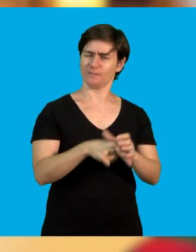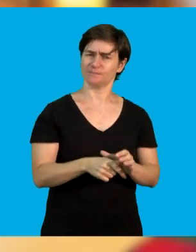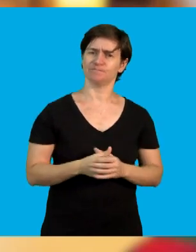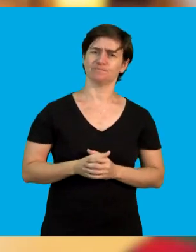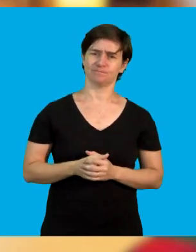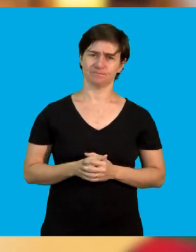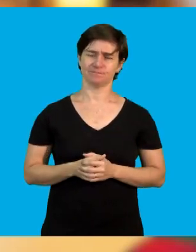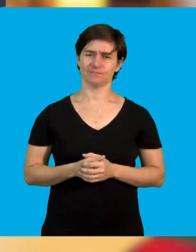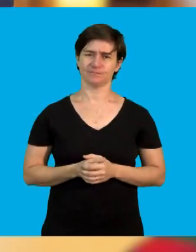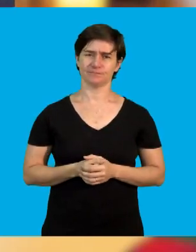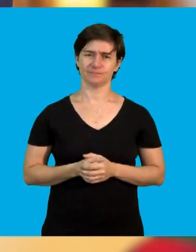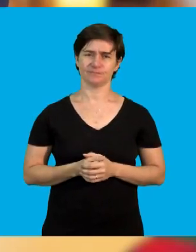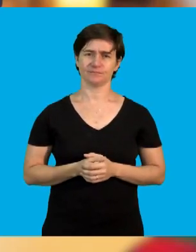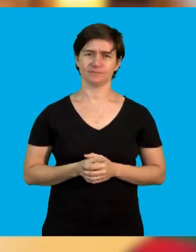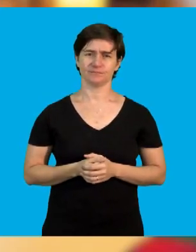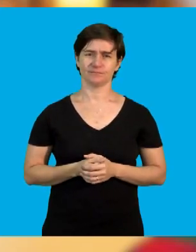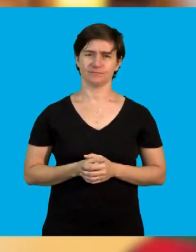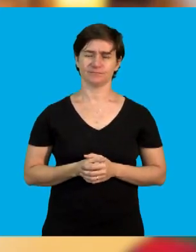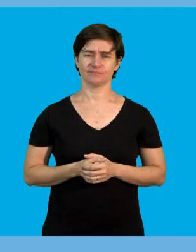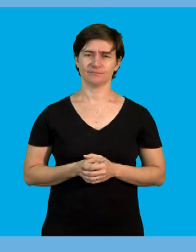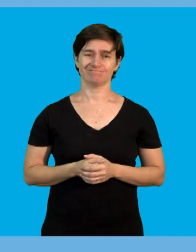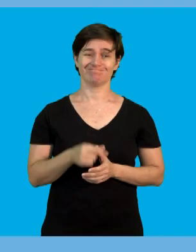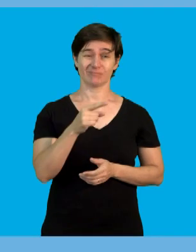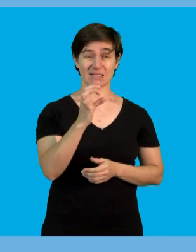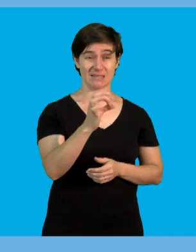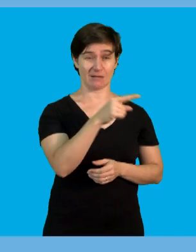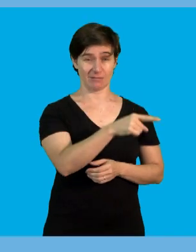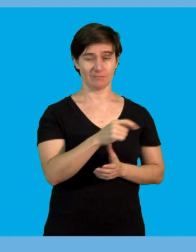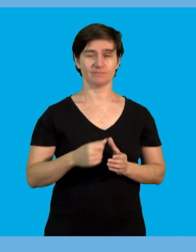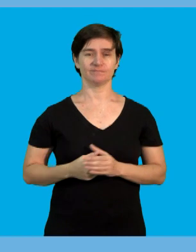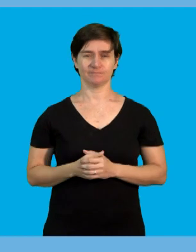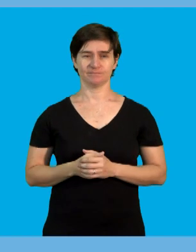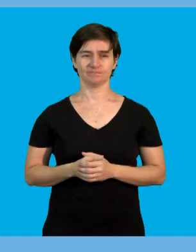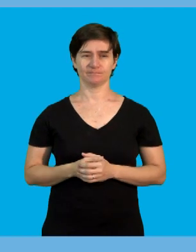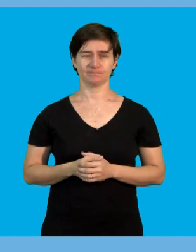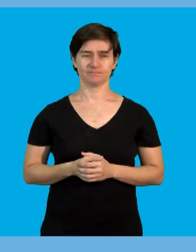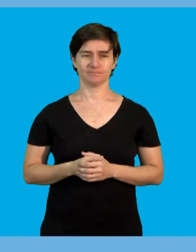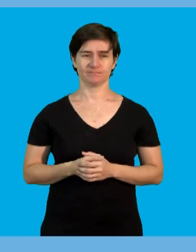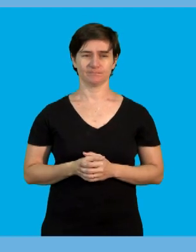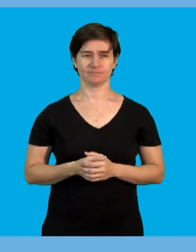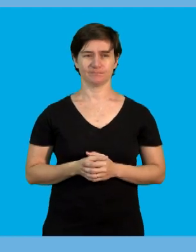cell that is necessary for a proper functioning. So your cell